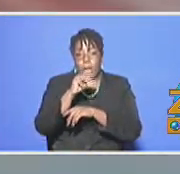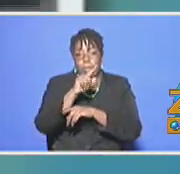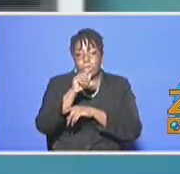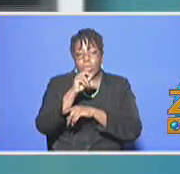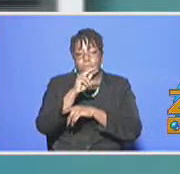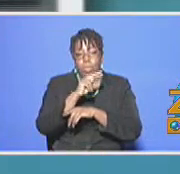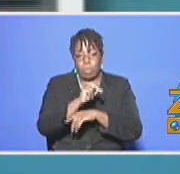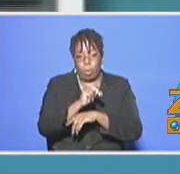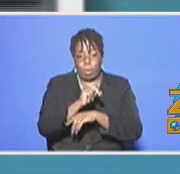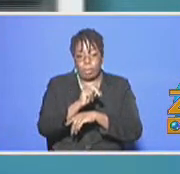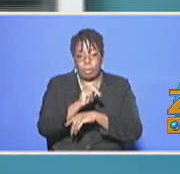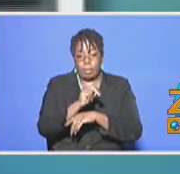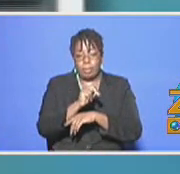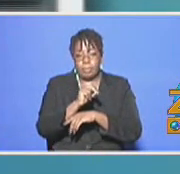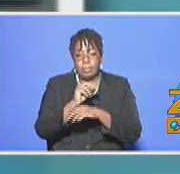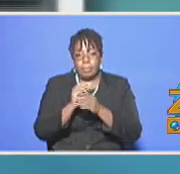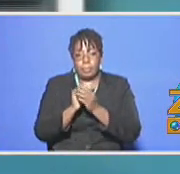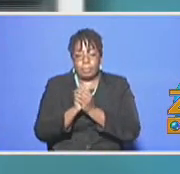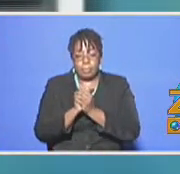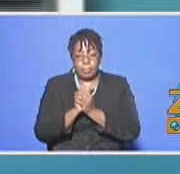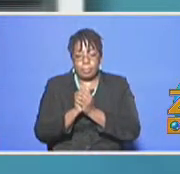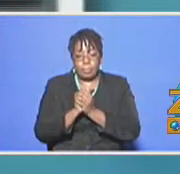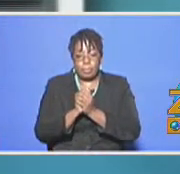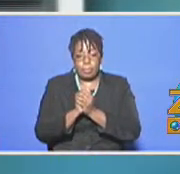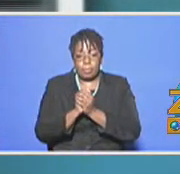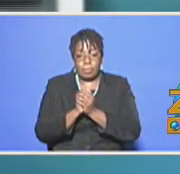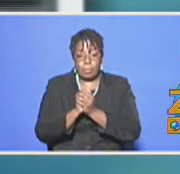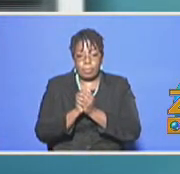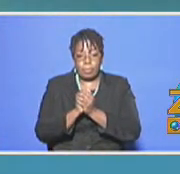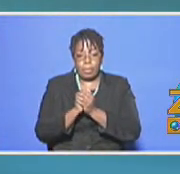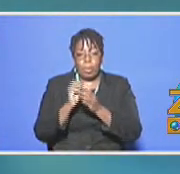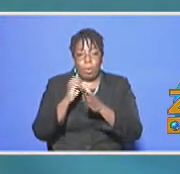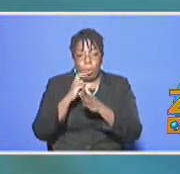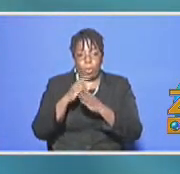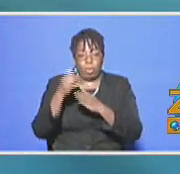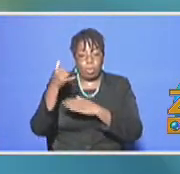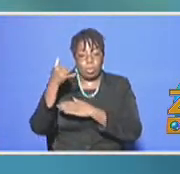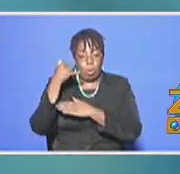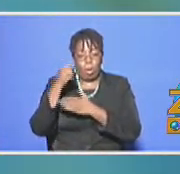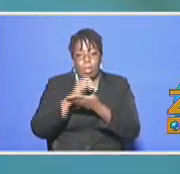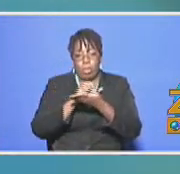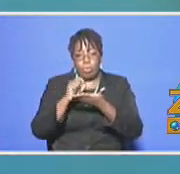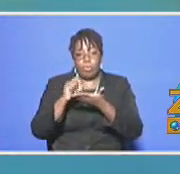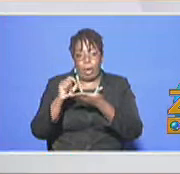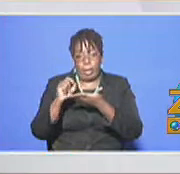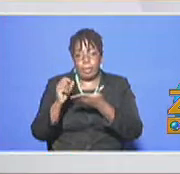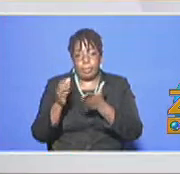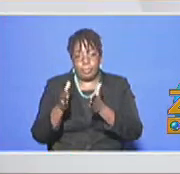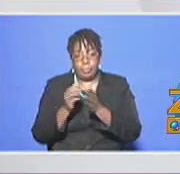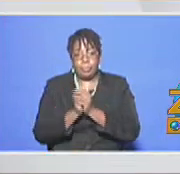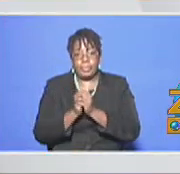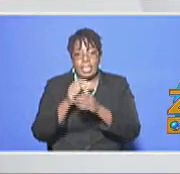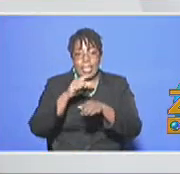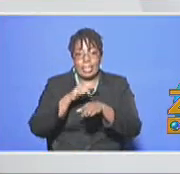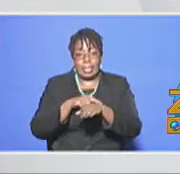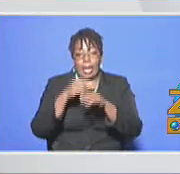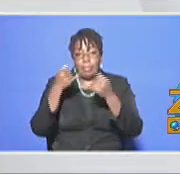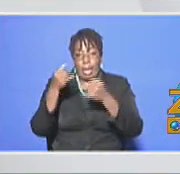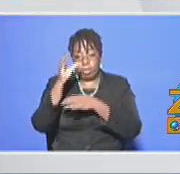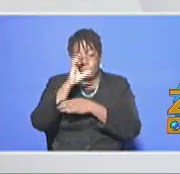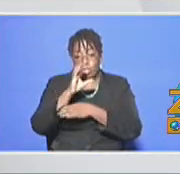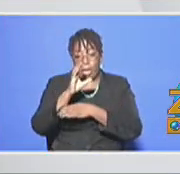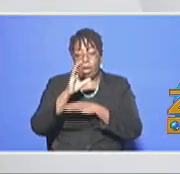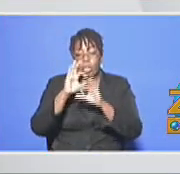in paperback and Kindle format, or by contacting the author. Well, time now for a check